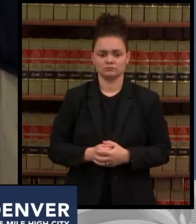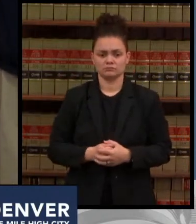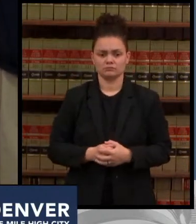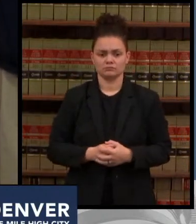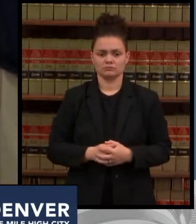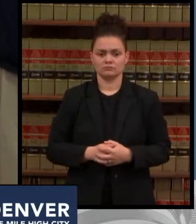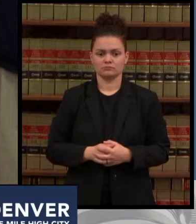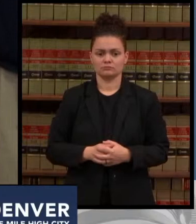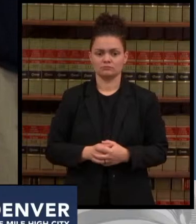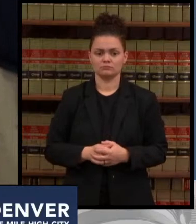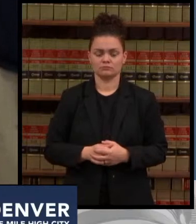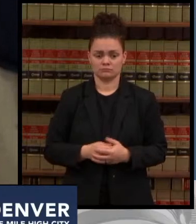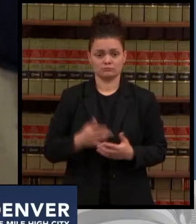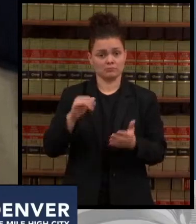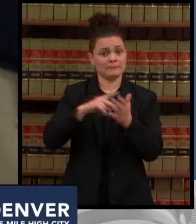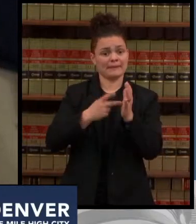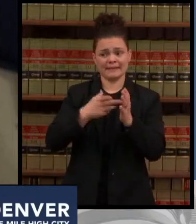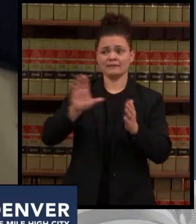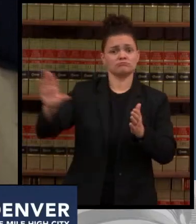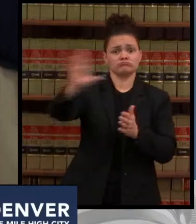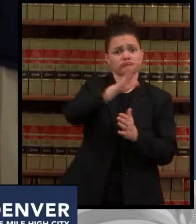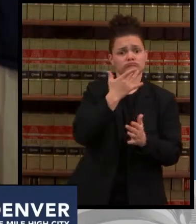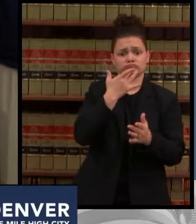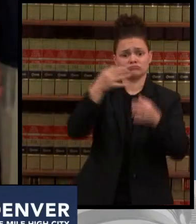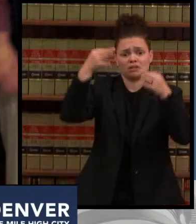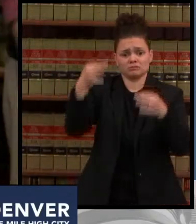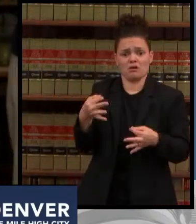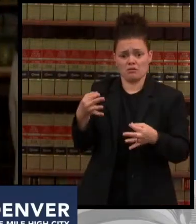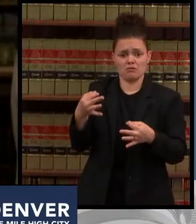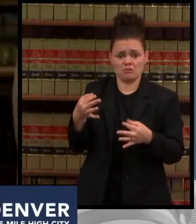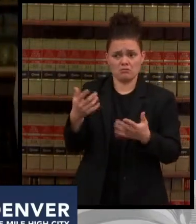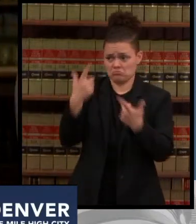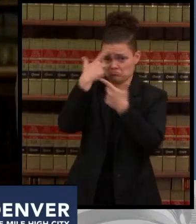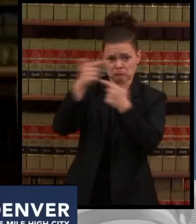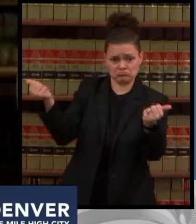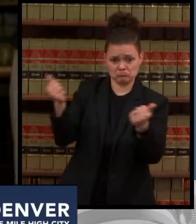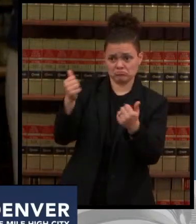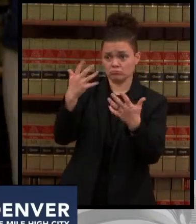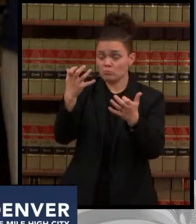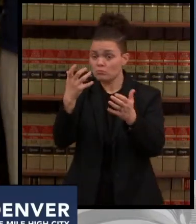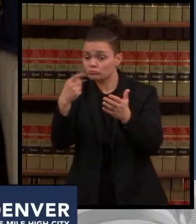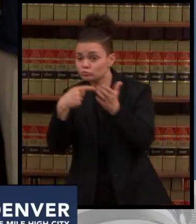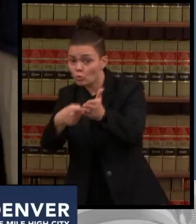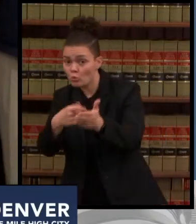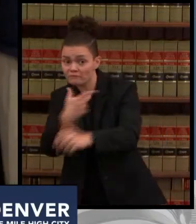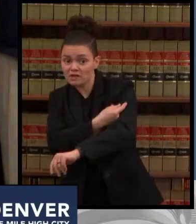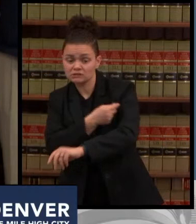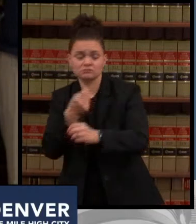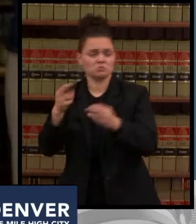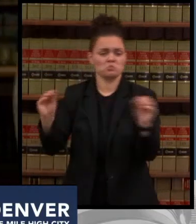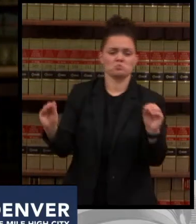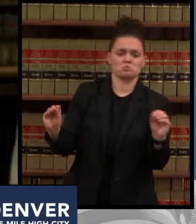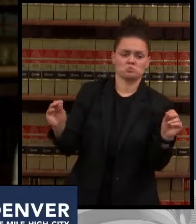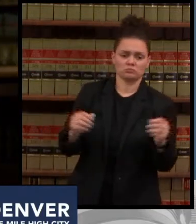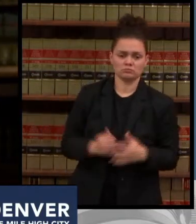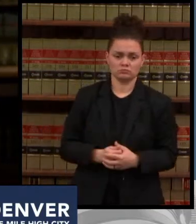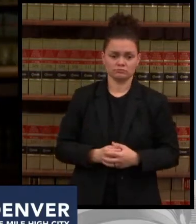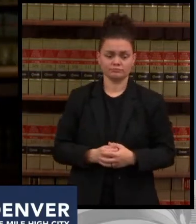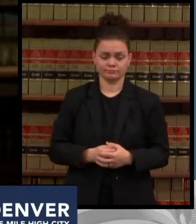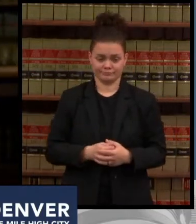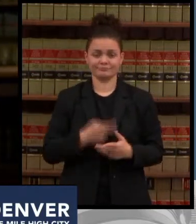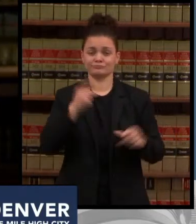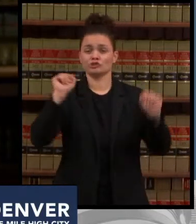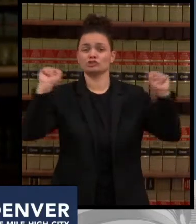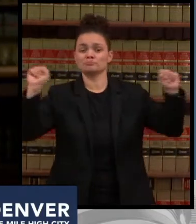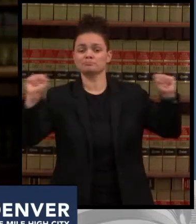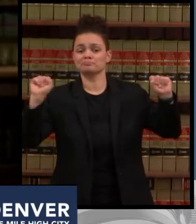to cater to their own patrons' needs. And so we have a lot of gyms that have decided that certain classes will be